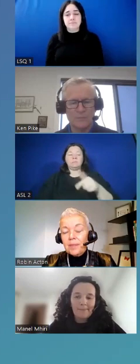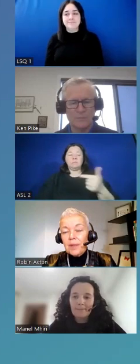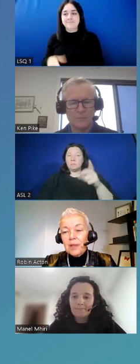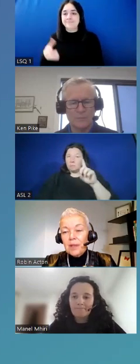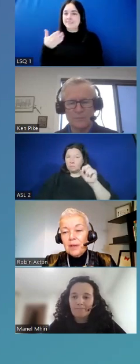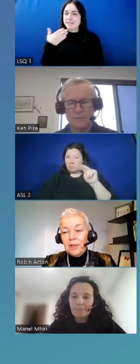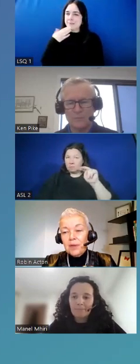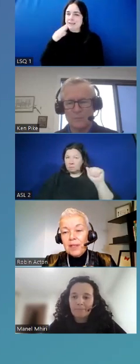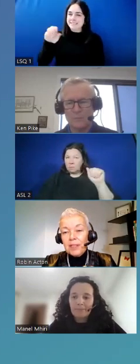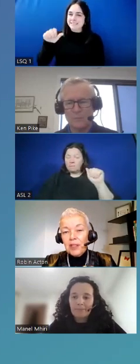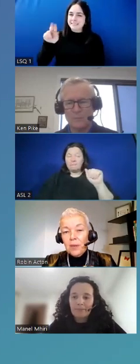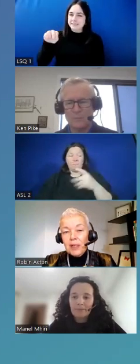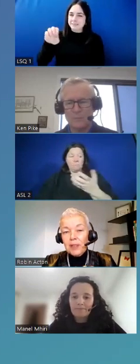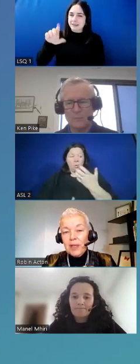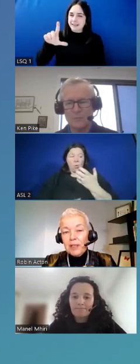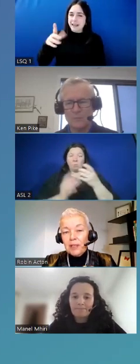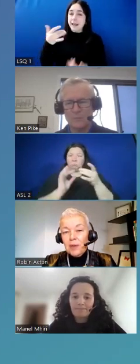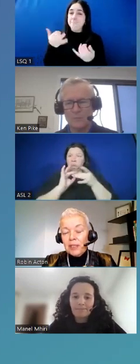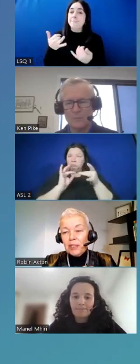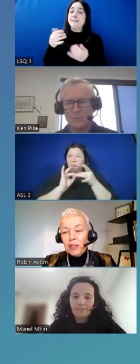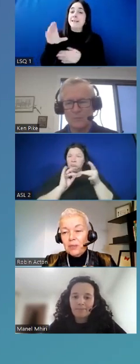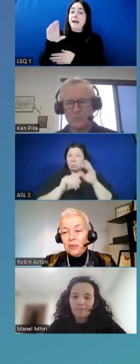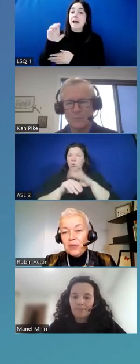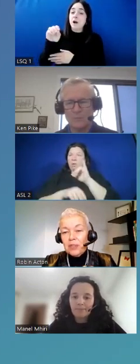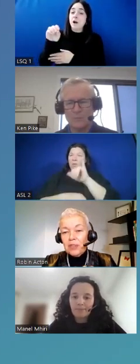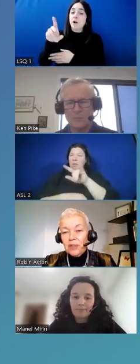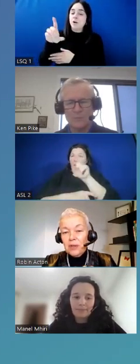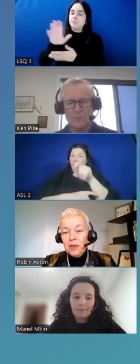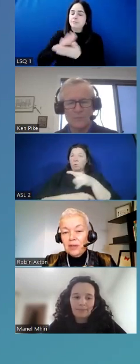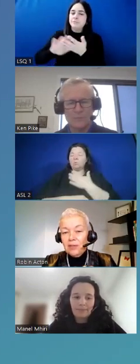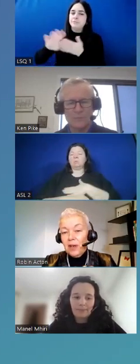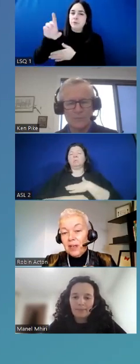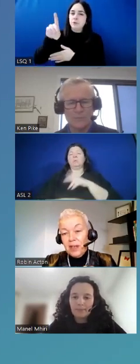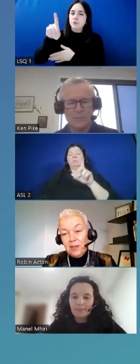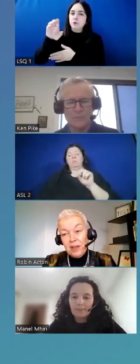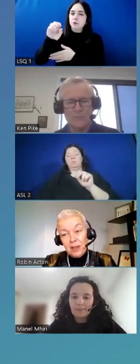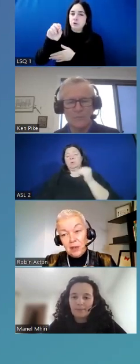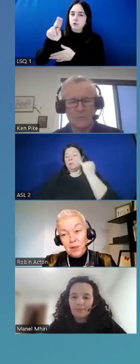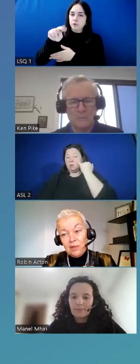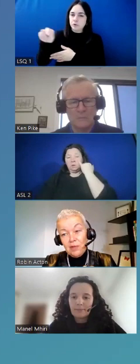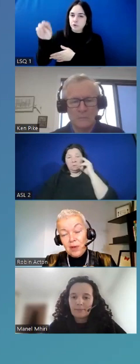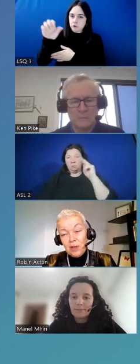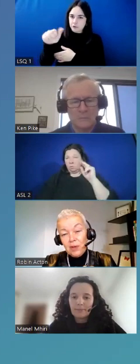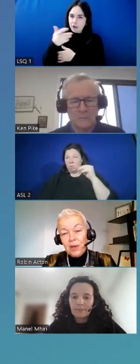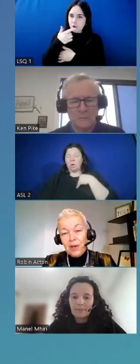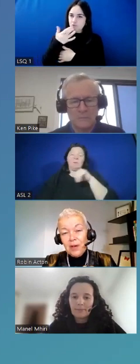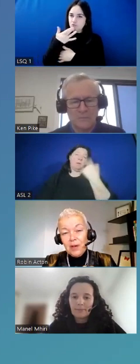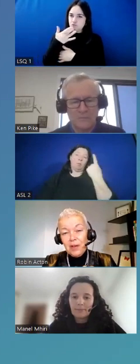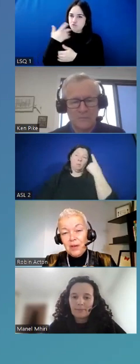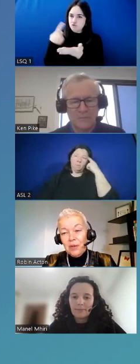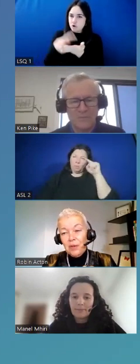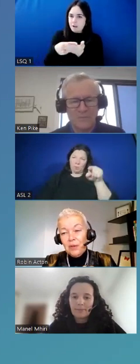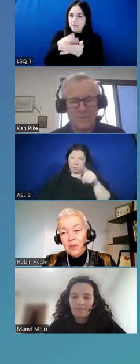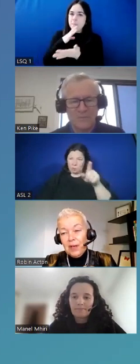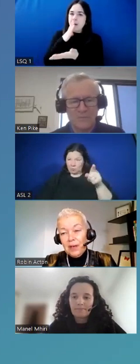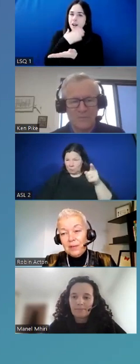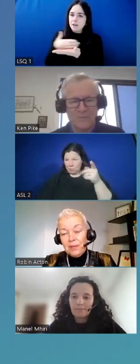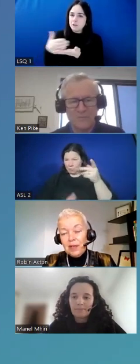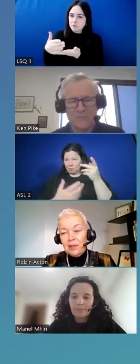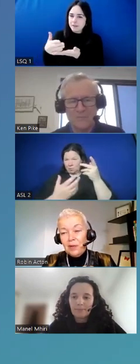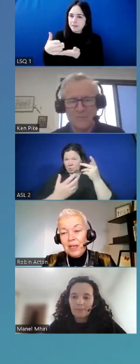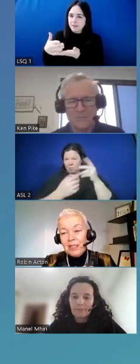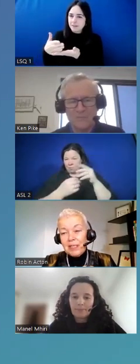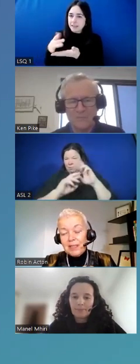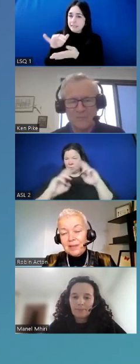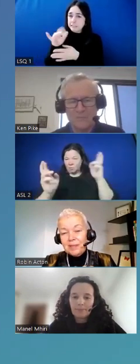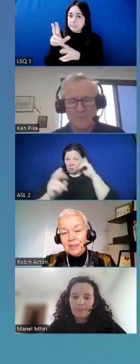Donna, if you'd like to comment on that question, please do. If not, I have another one for you. Are you